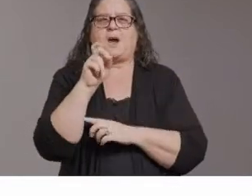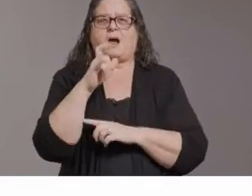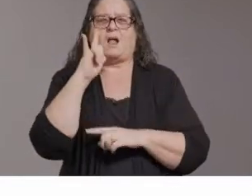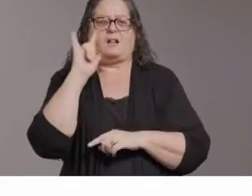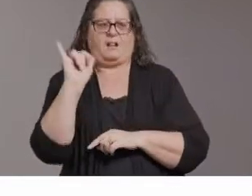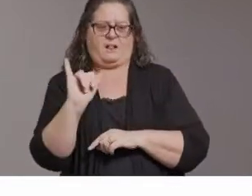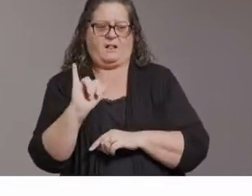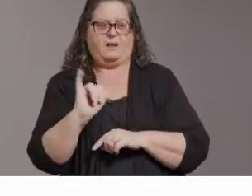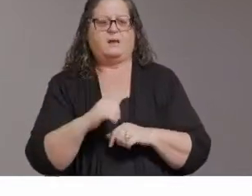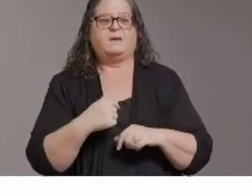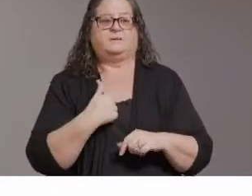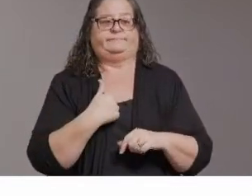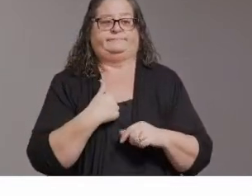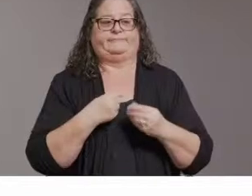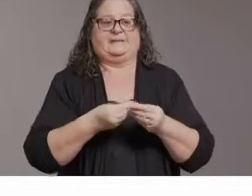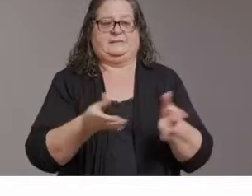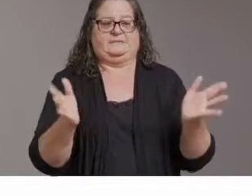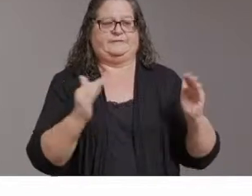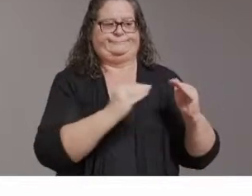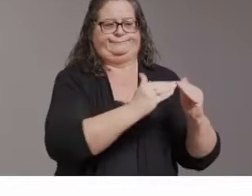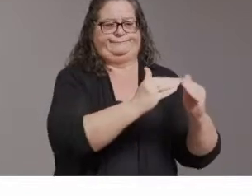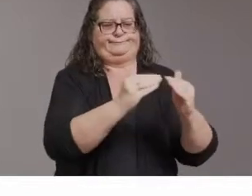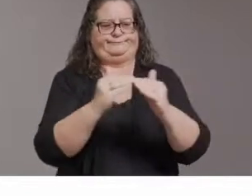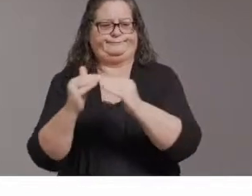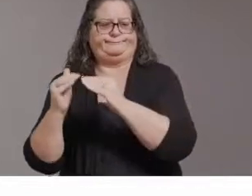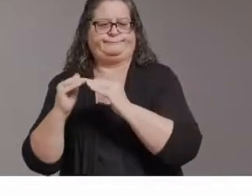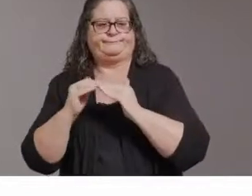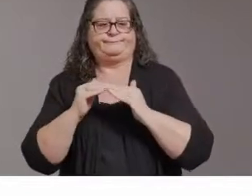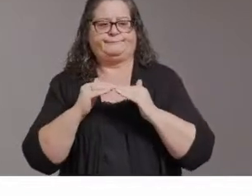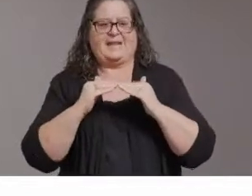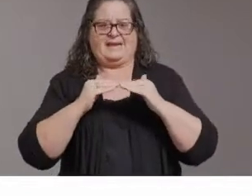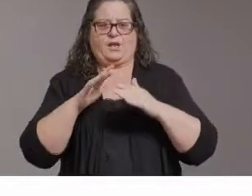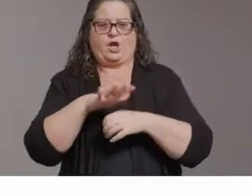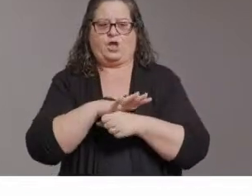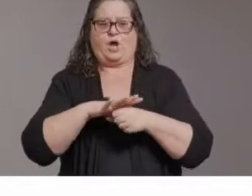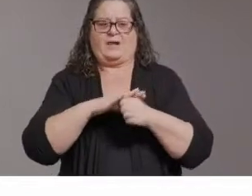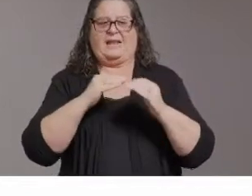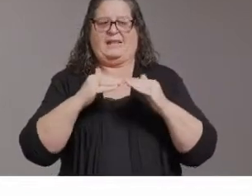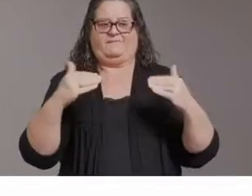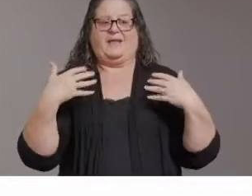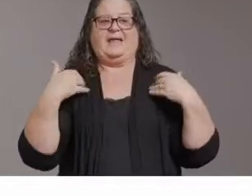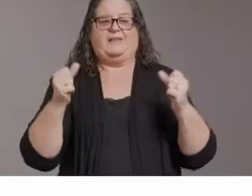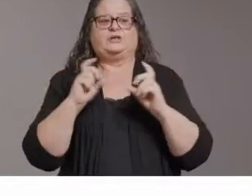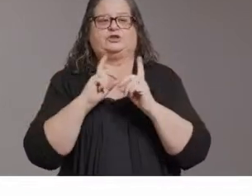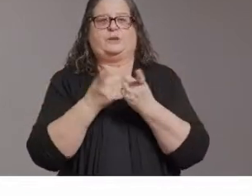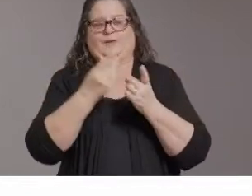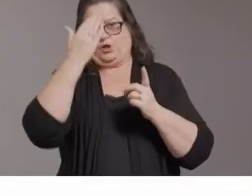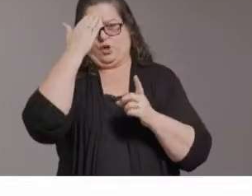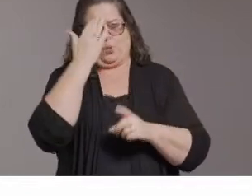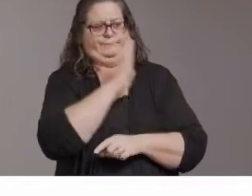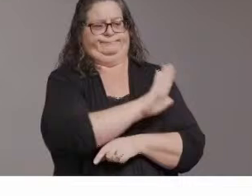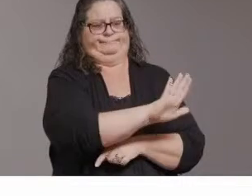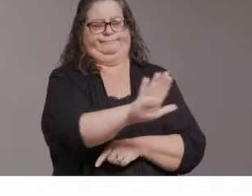equitably distributing vaccine at the local level. Our local health departments are the experts in their community and